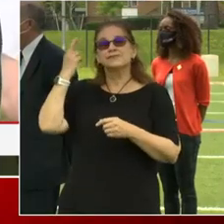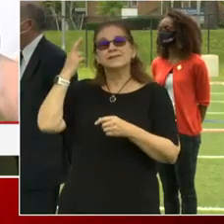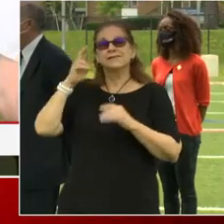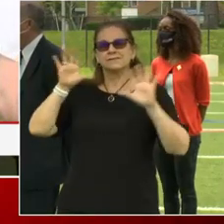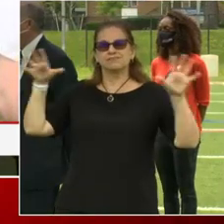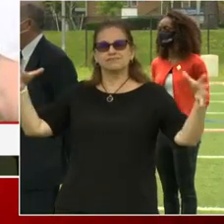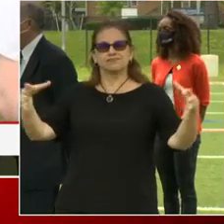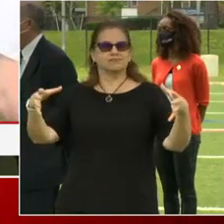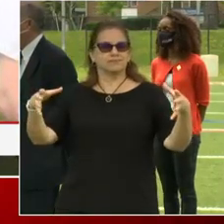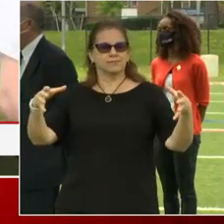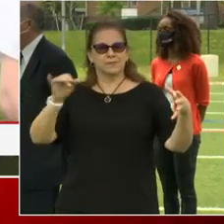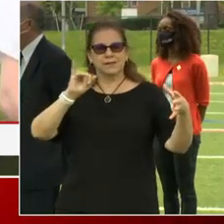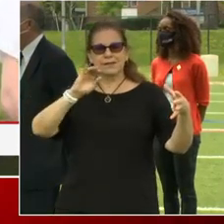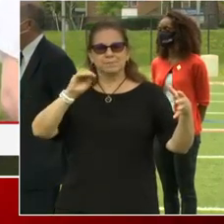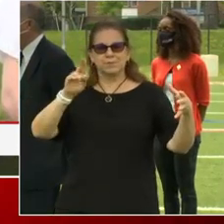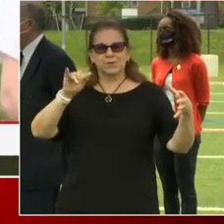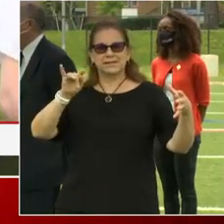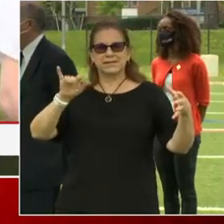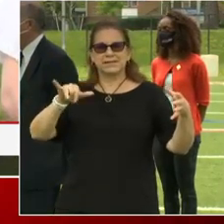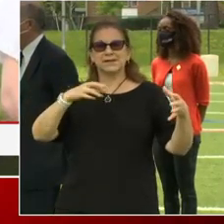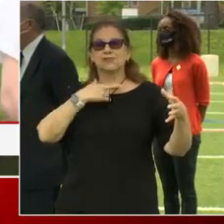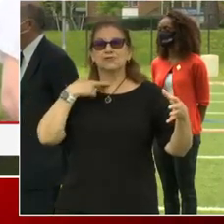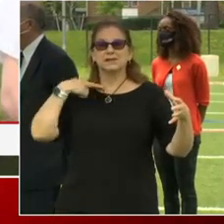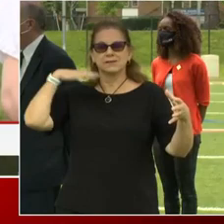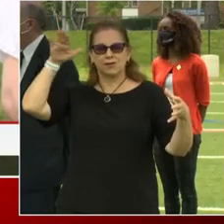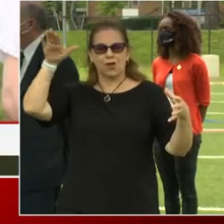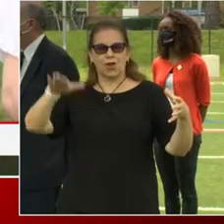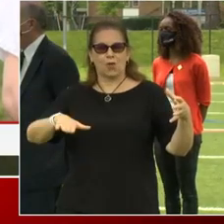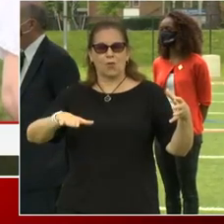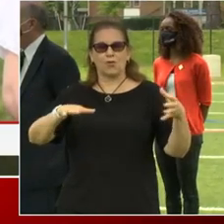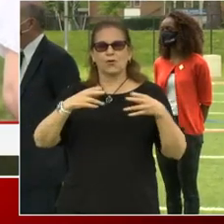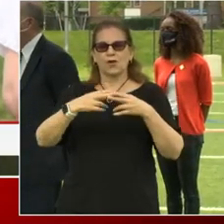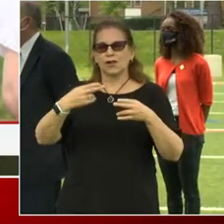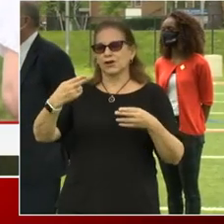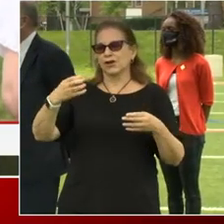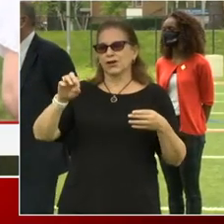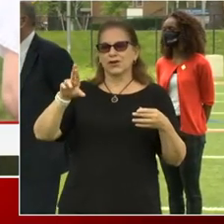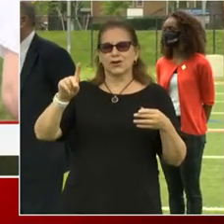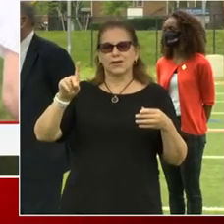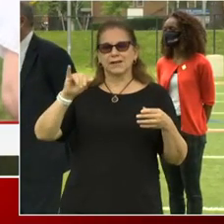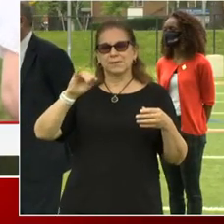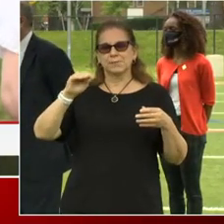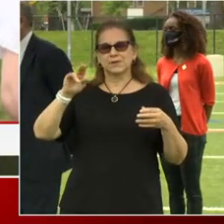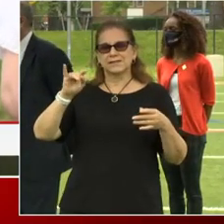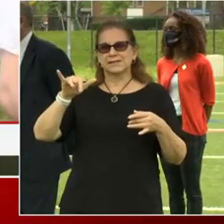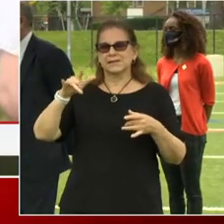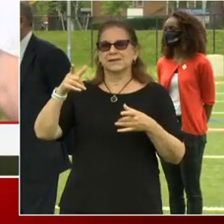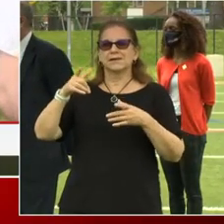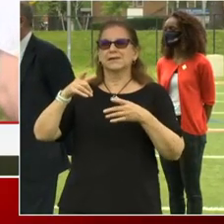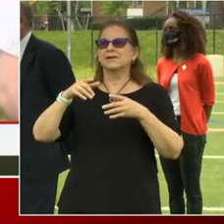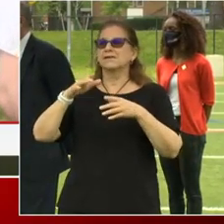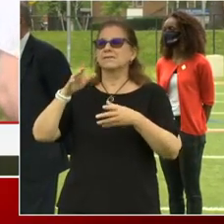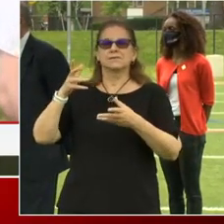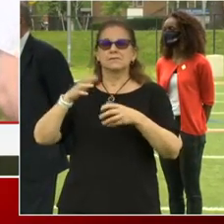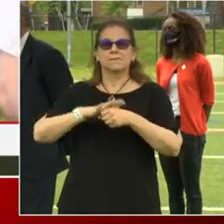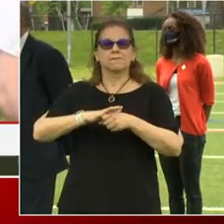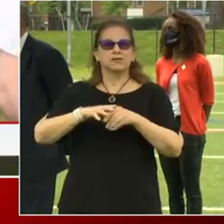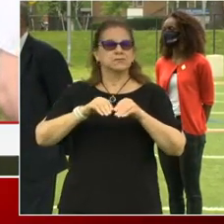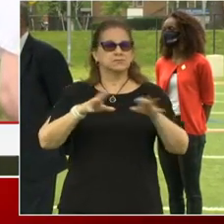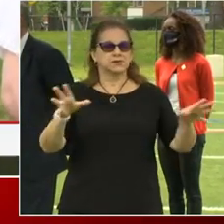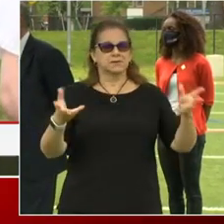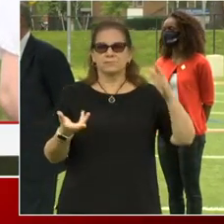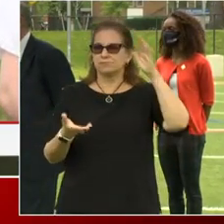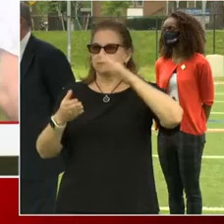then an individual's risk of getting the virus is also low. So that is why we focus on